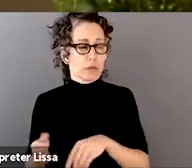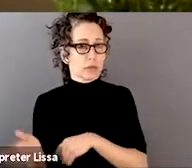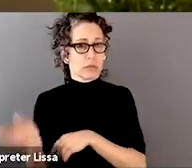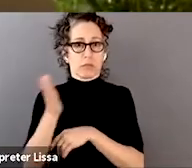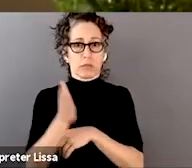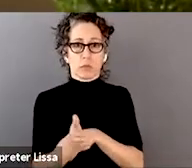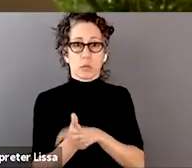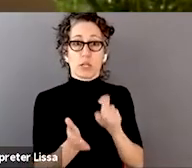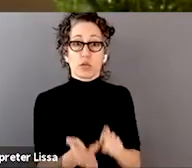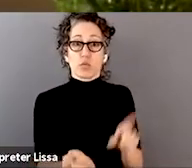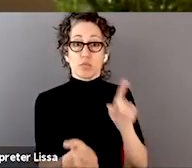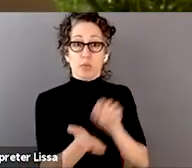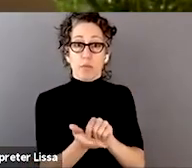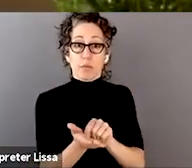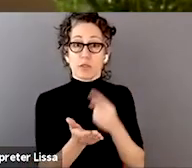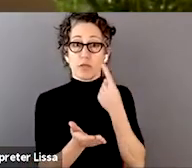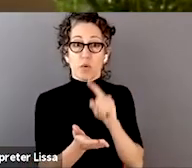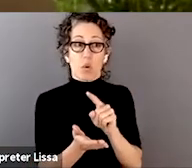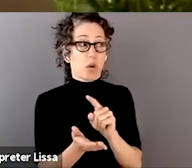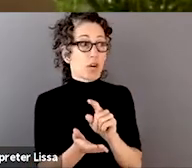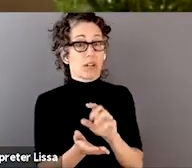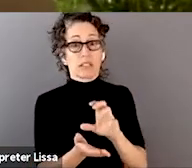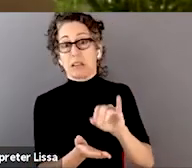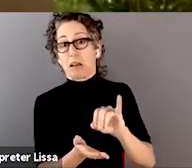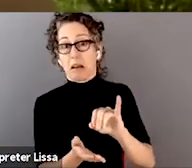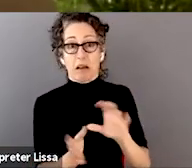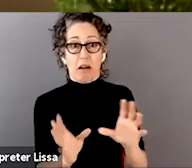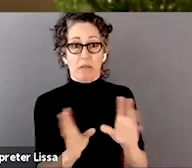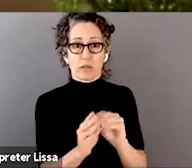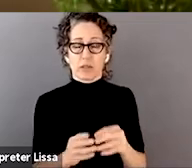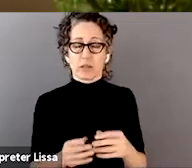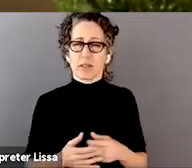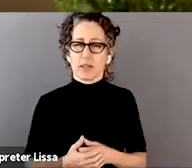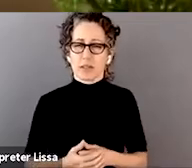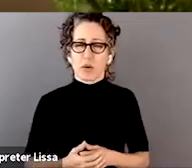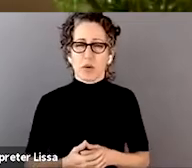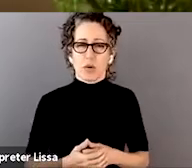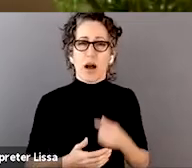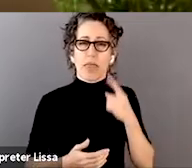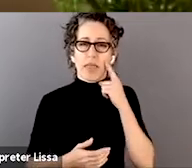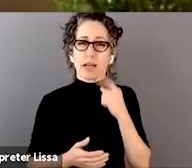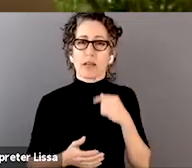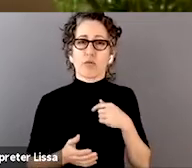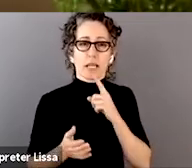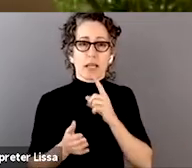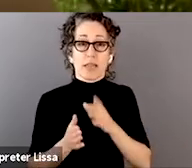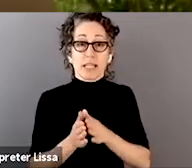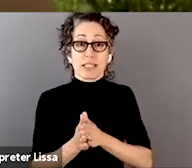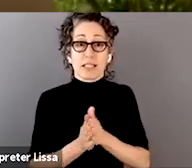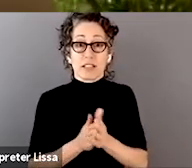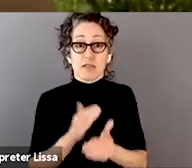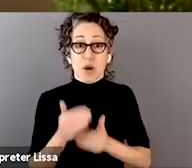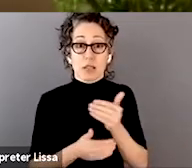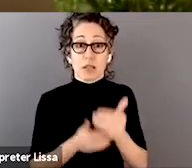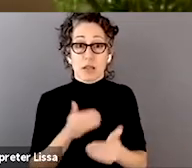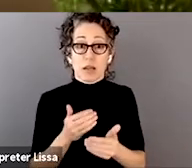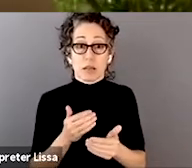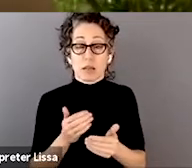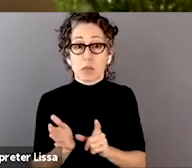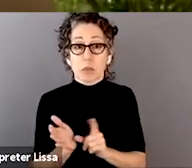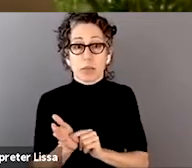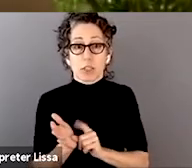an HCI conference. So we almost, I think that the incentive process itself is such a way